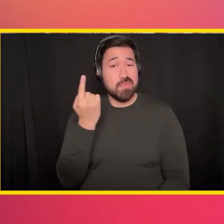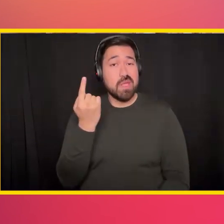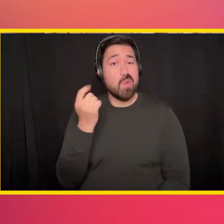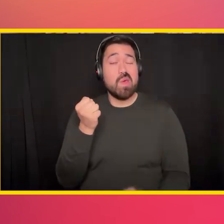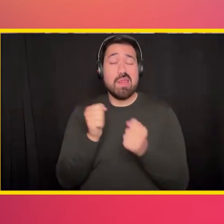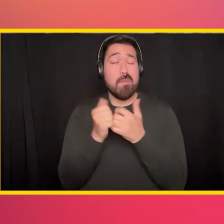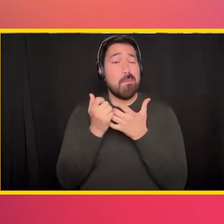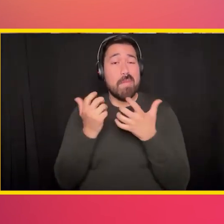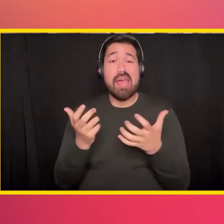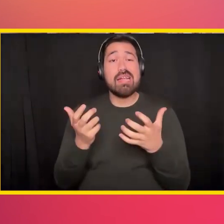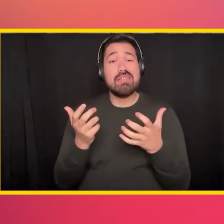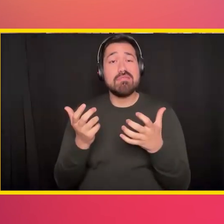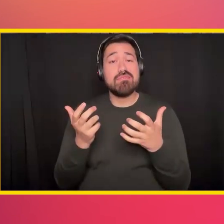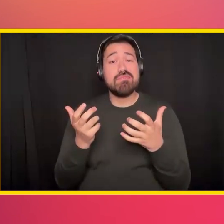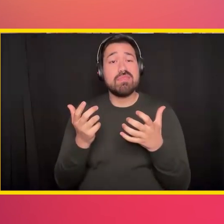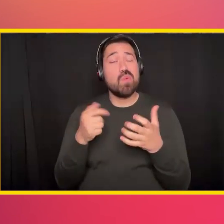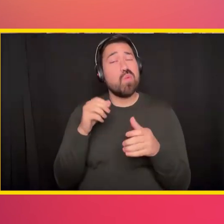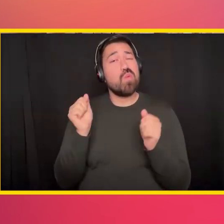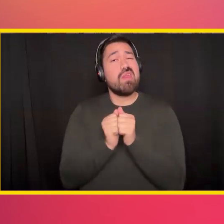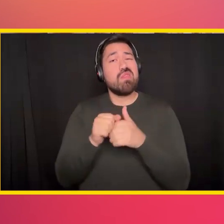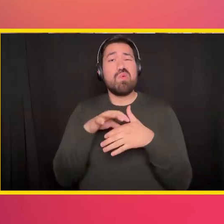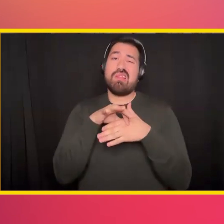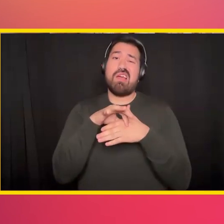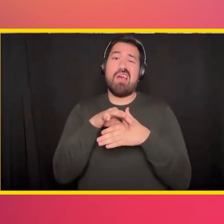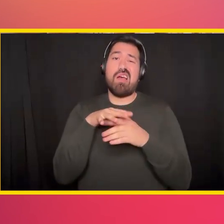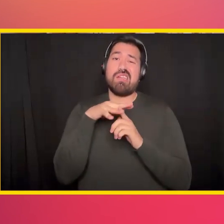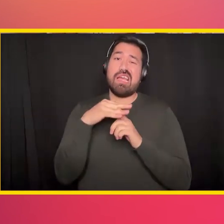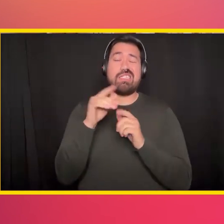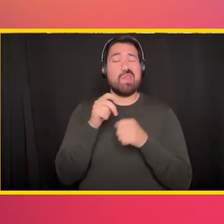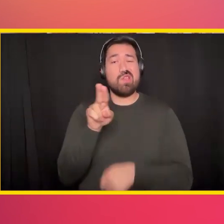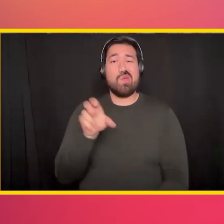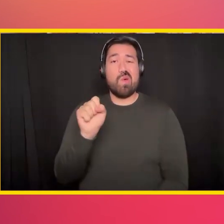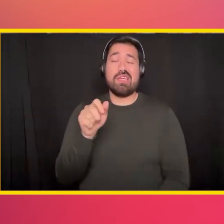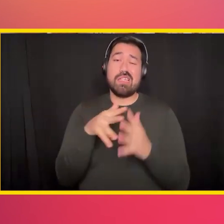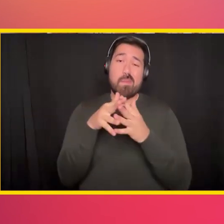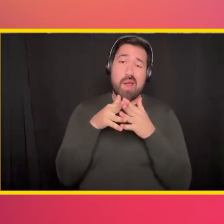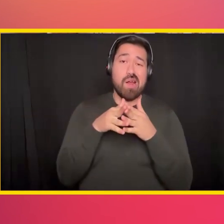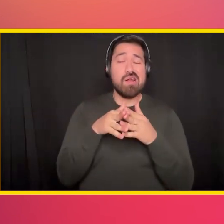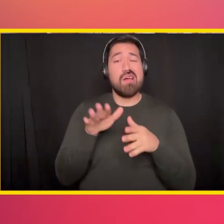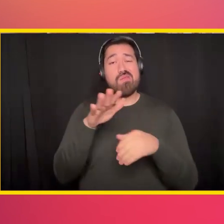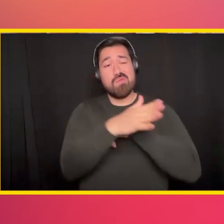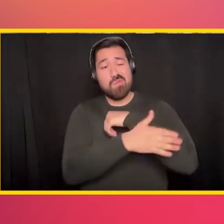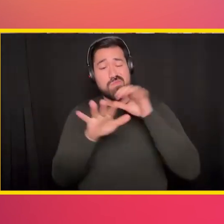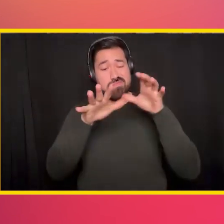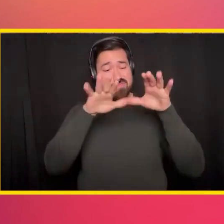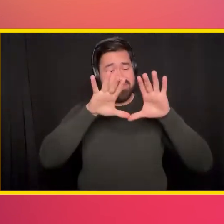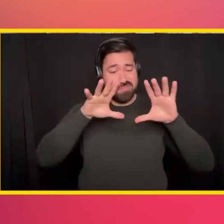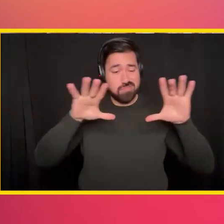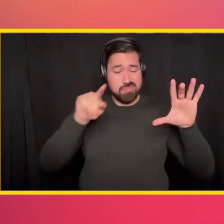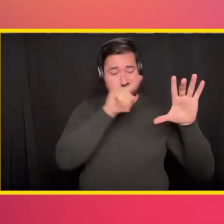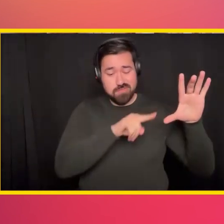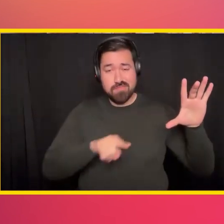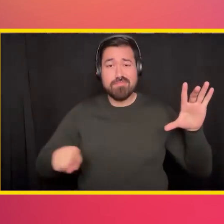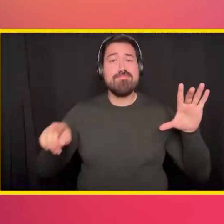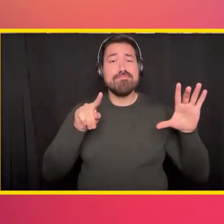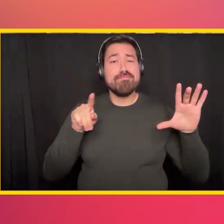many of us, at least in the context of the United States of America, and I would say in particular